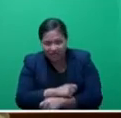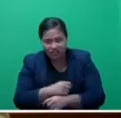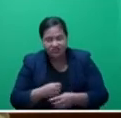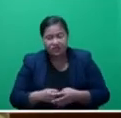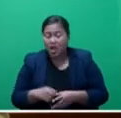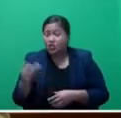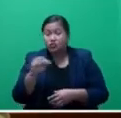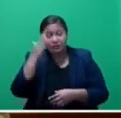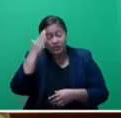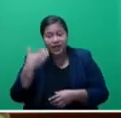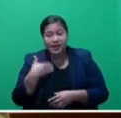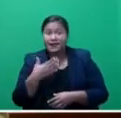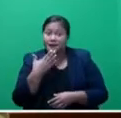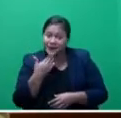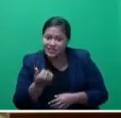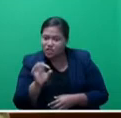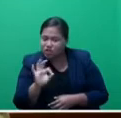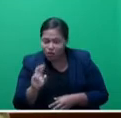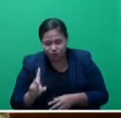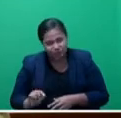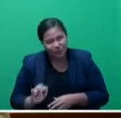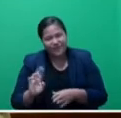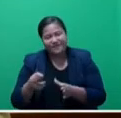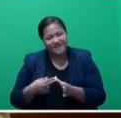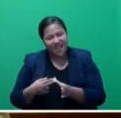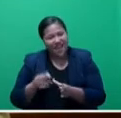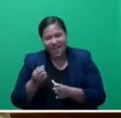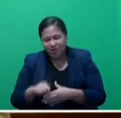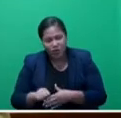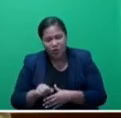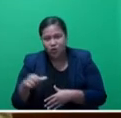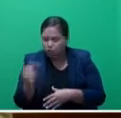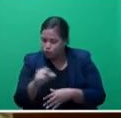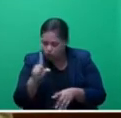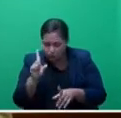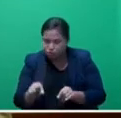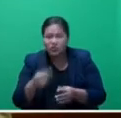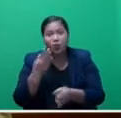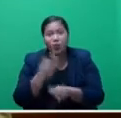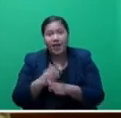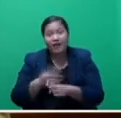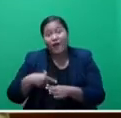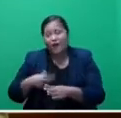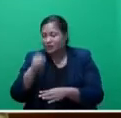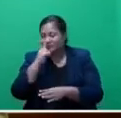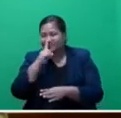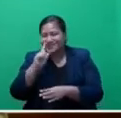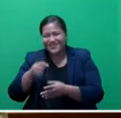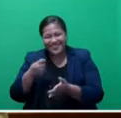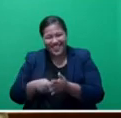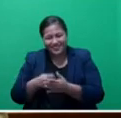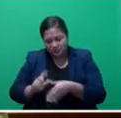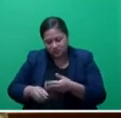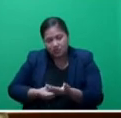reminded they are not doing them a favour, but simply doing the work for which they are paid for by the people. Thirdly,